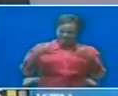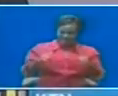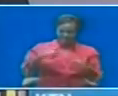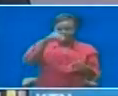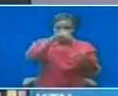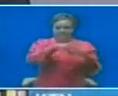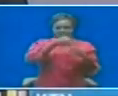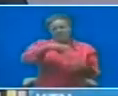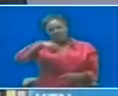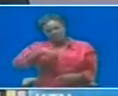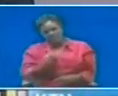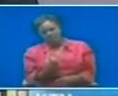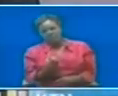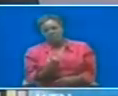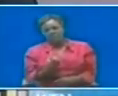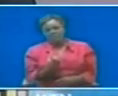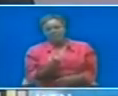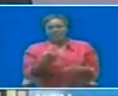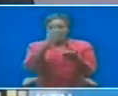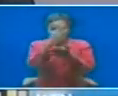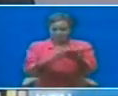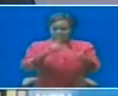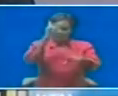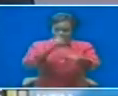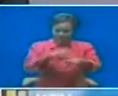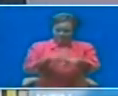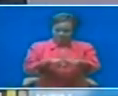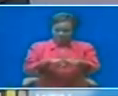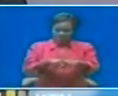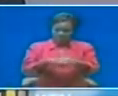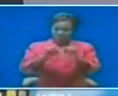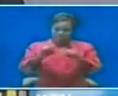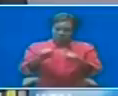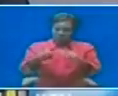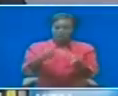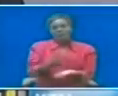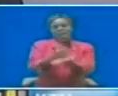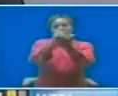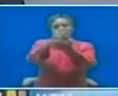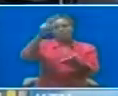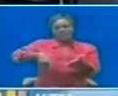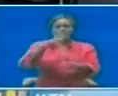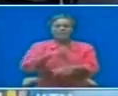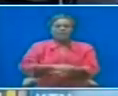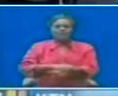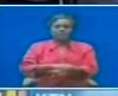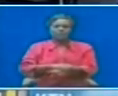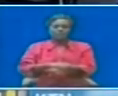like you say it. And sometimes even a little extra help. Yep. Right.